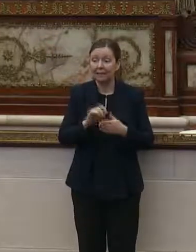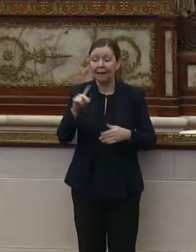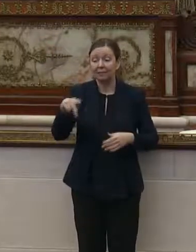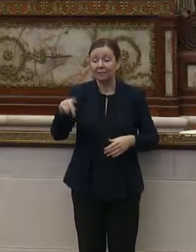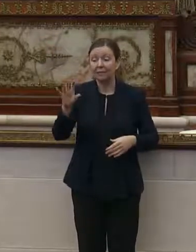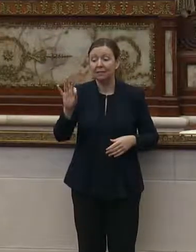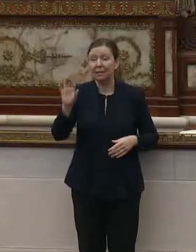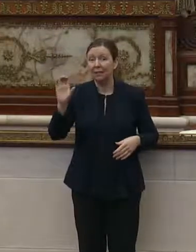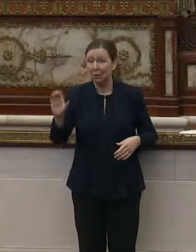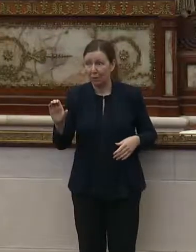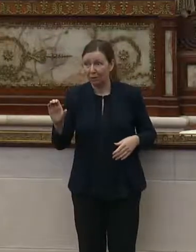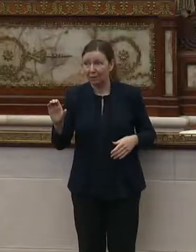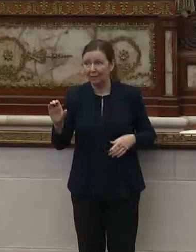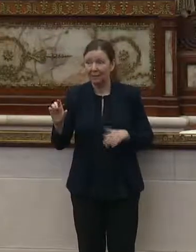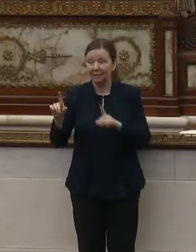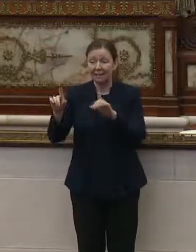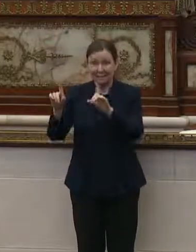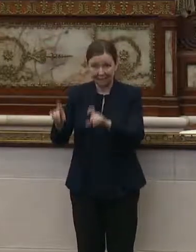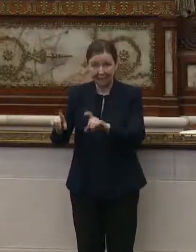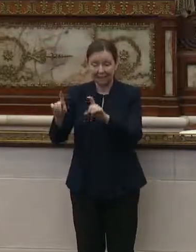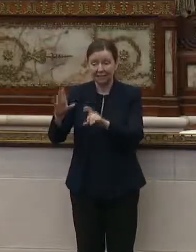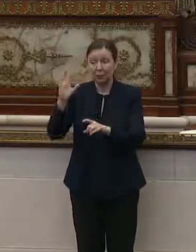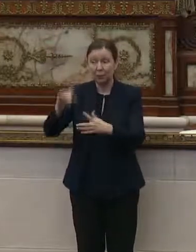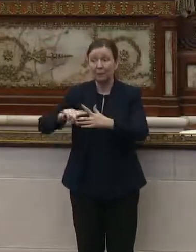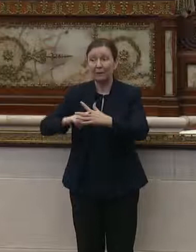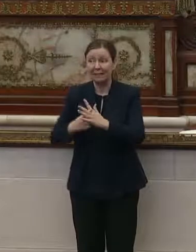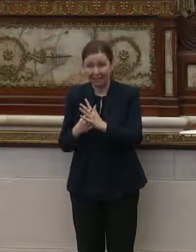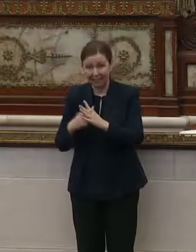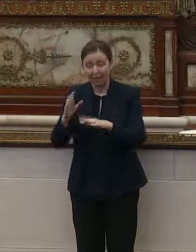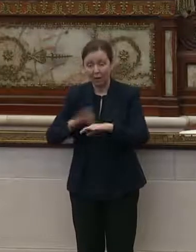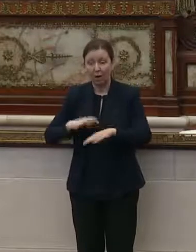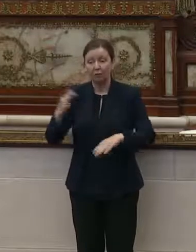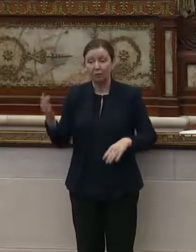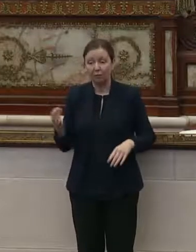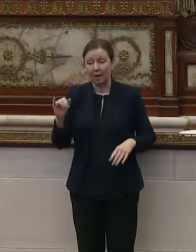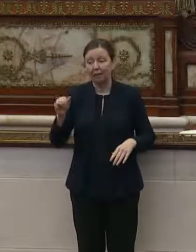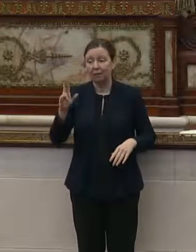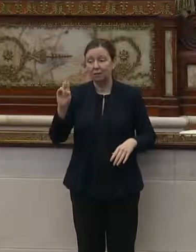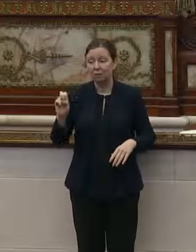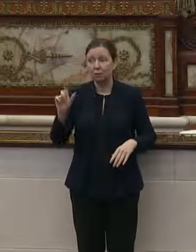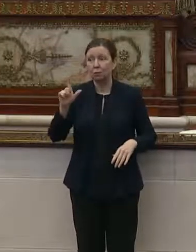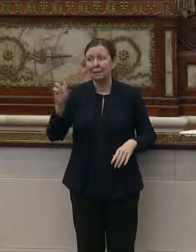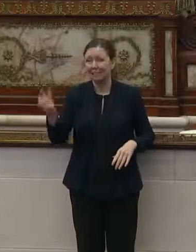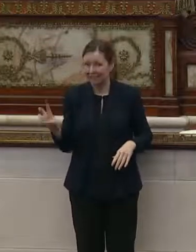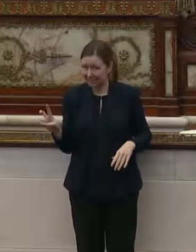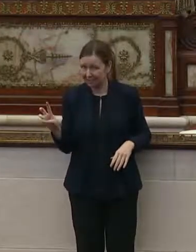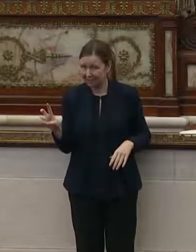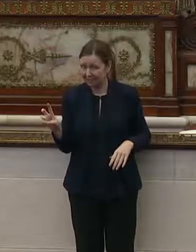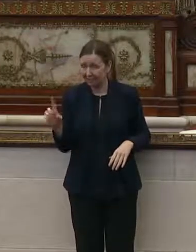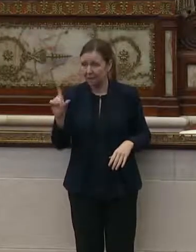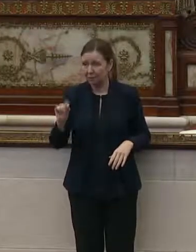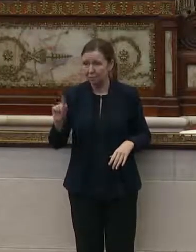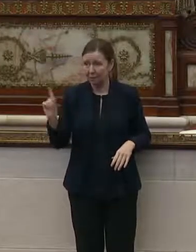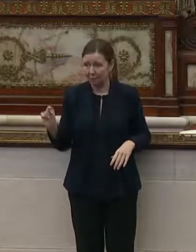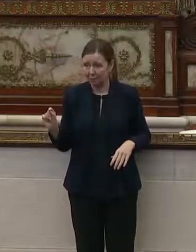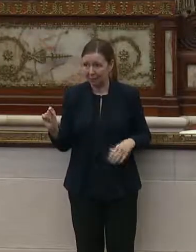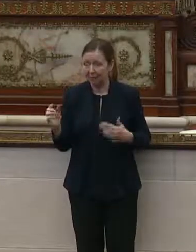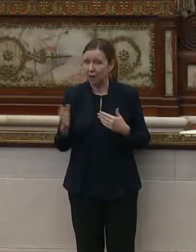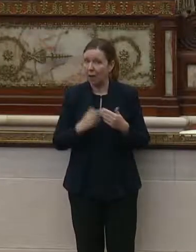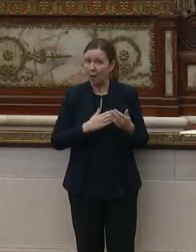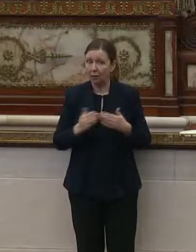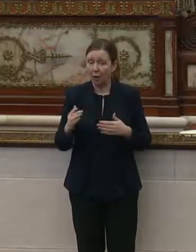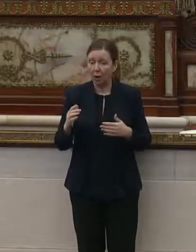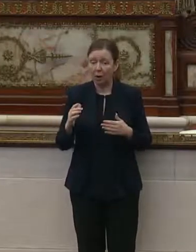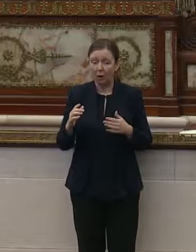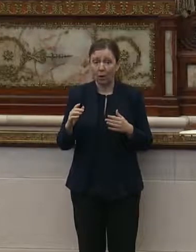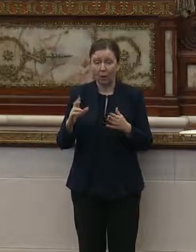Fighting COVID testing will begin on Friday, June 26th of 2020, although the